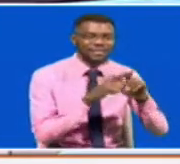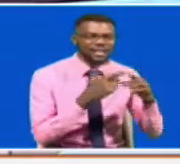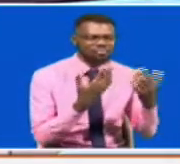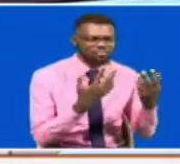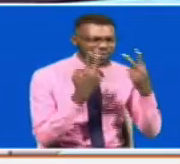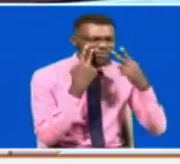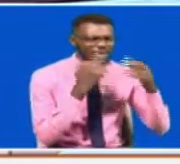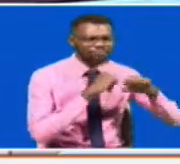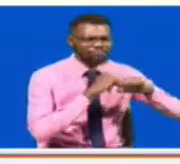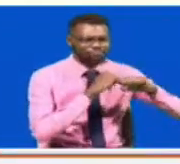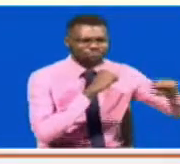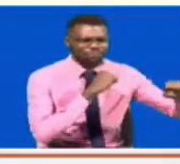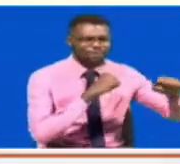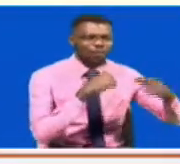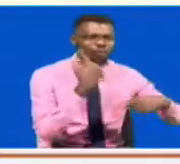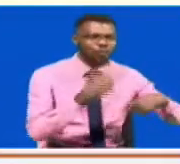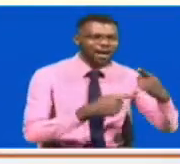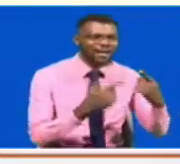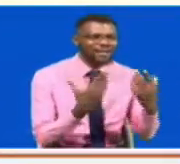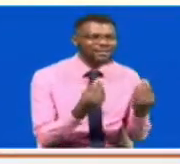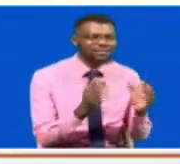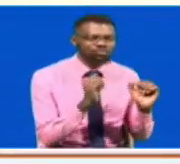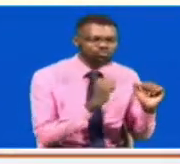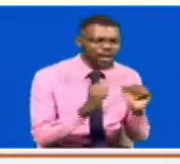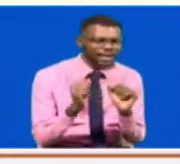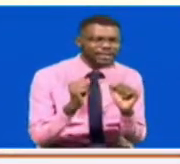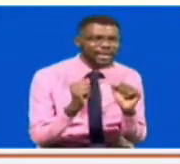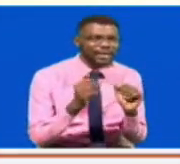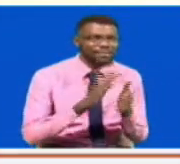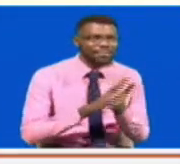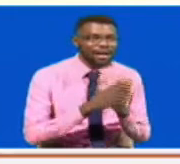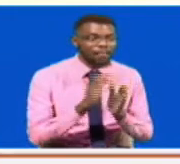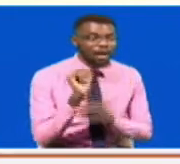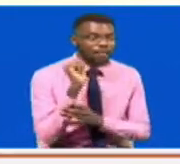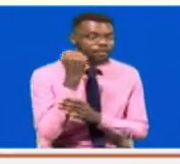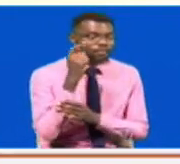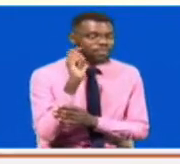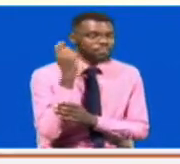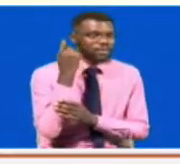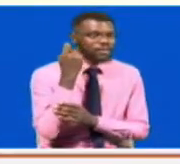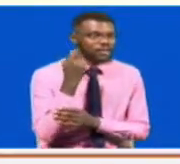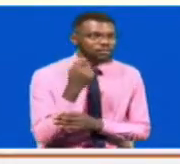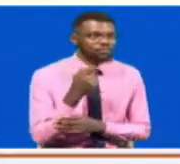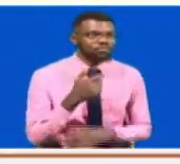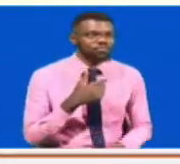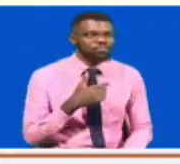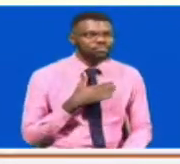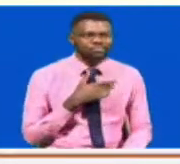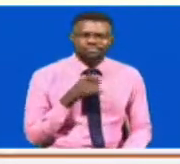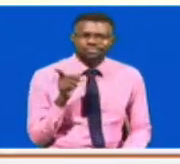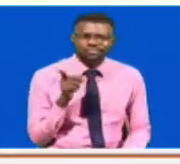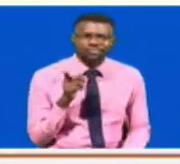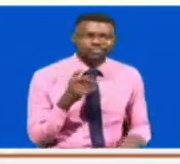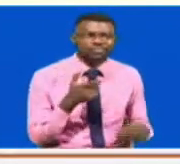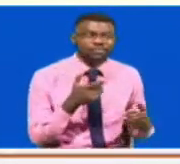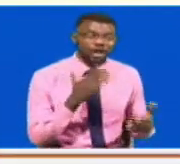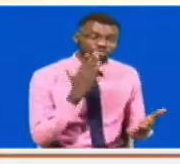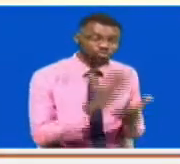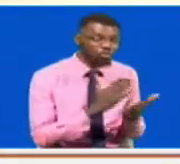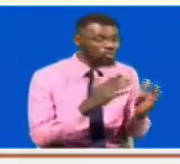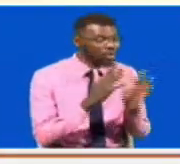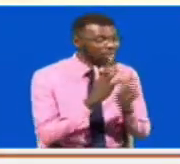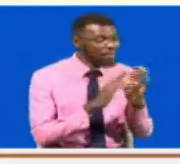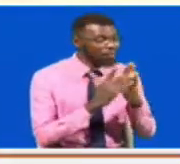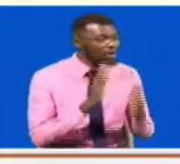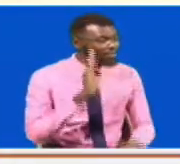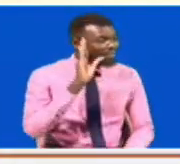foreseeable, right, stratagem to become the fifth president of the Republic of Kenya? Can we give you a Bible that this account is true?